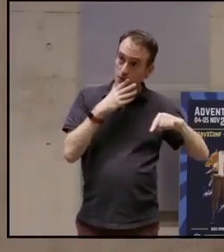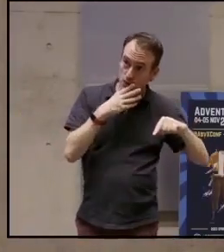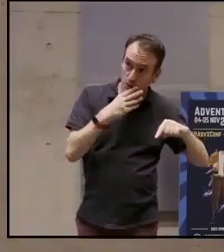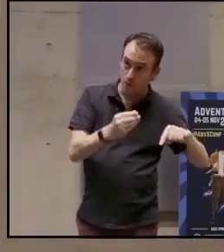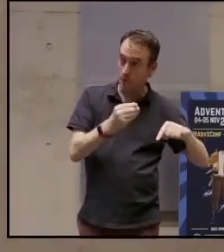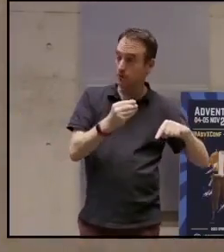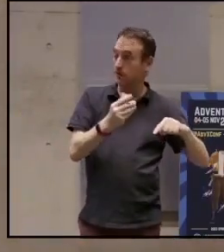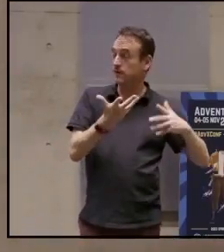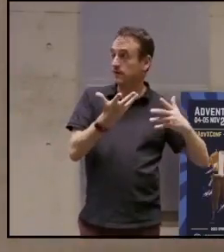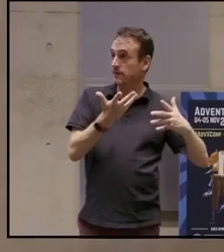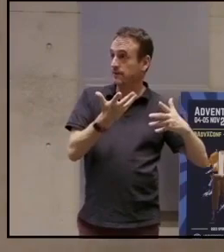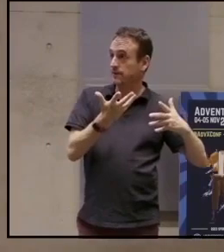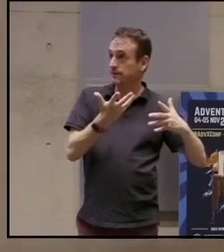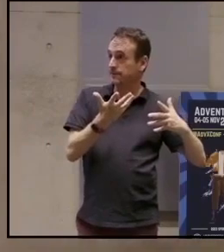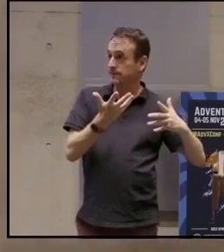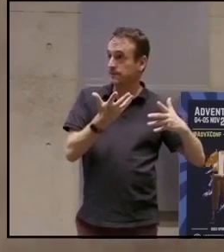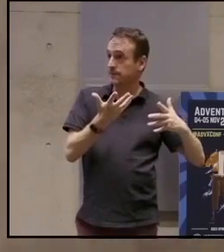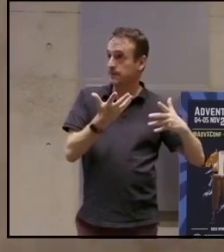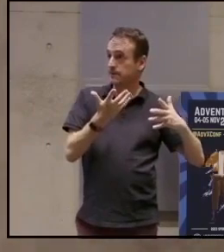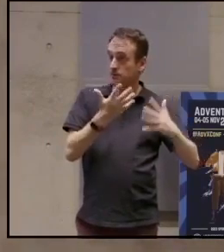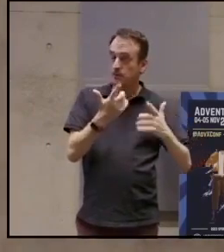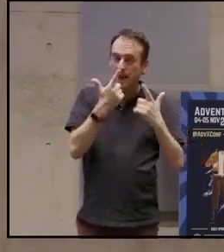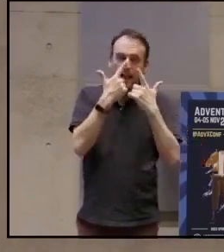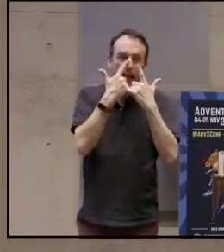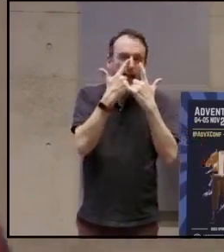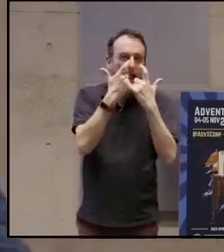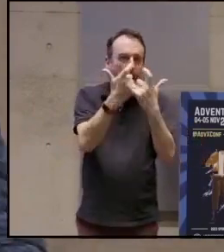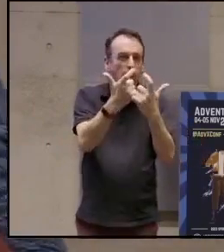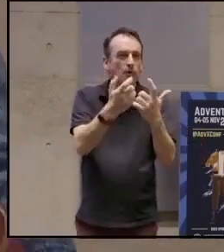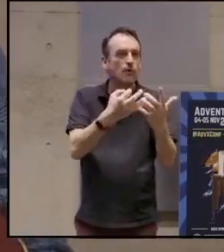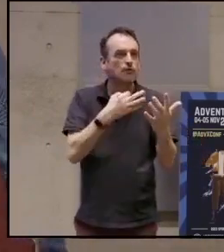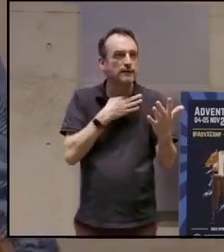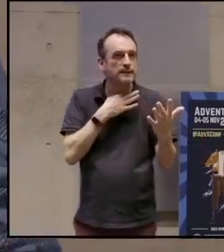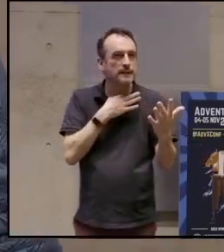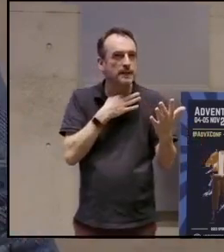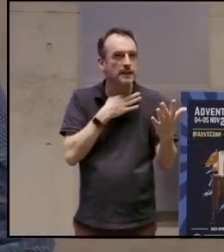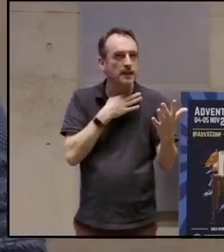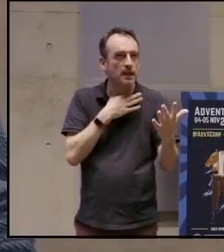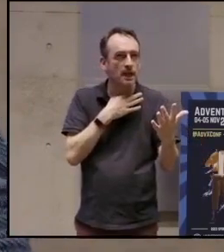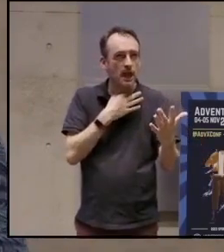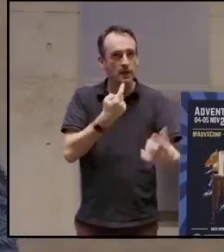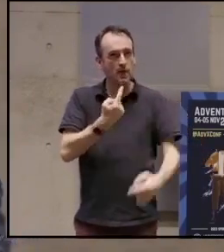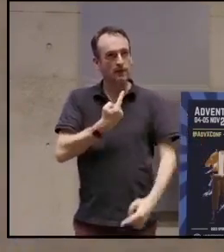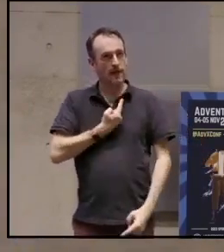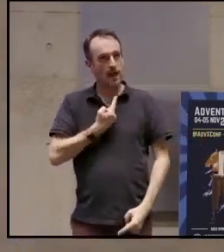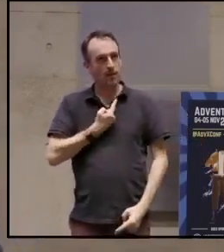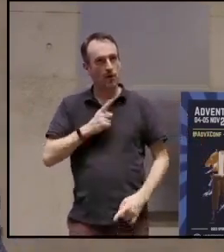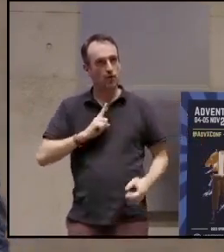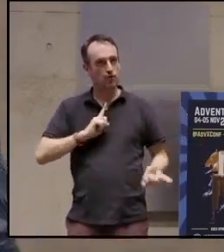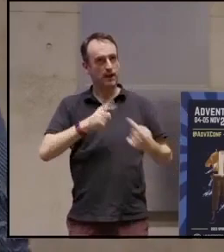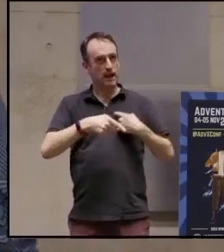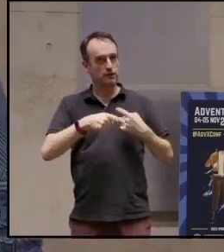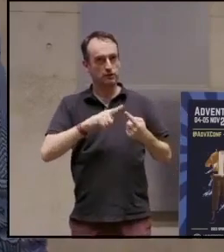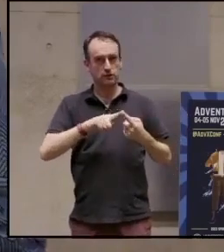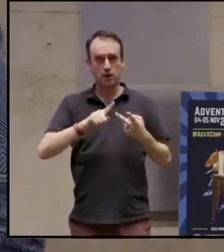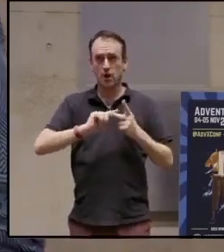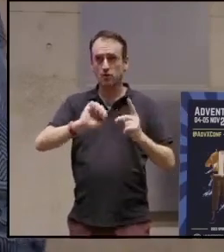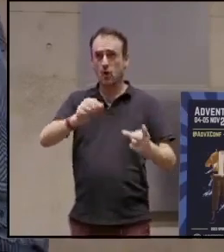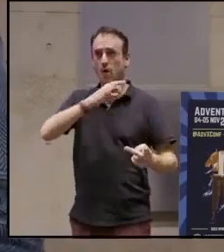changed, just tread carefully, watch yourself, observe your own reactions, challenge your